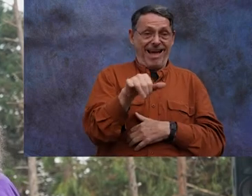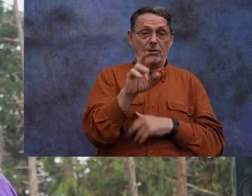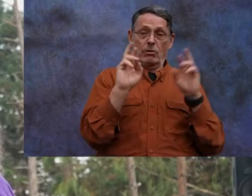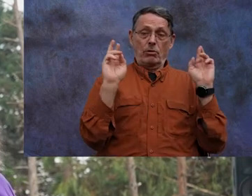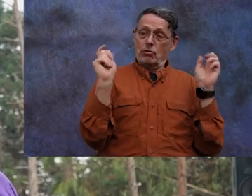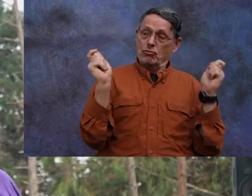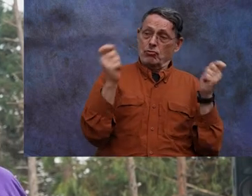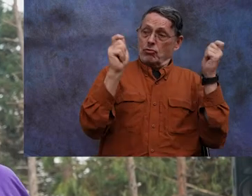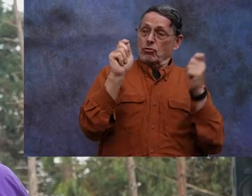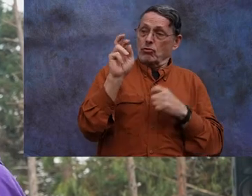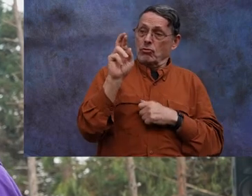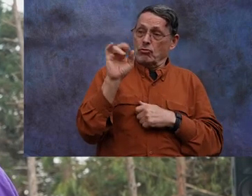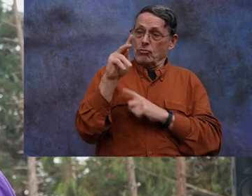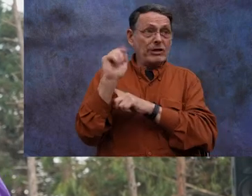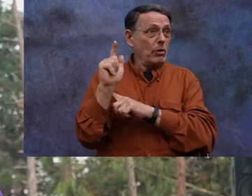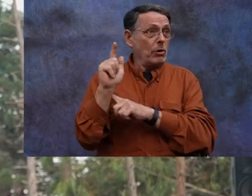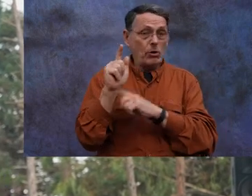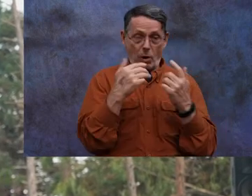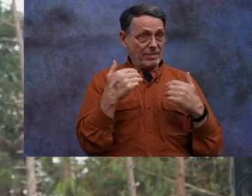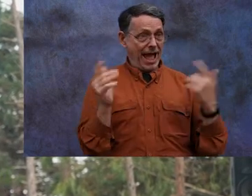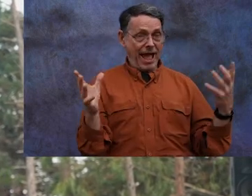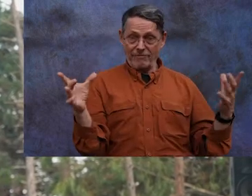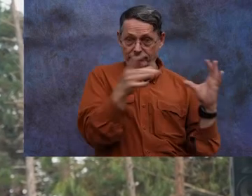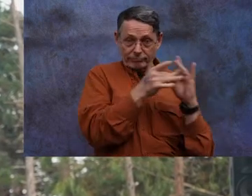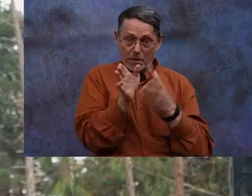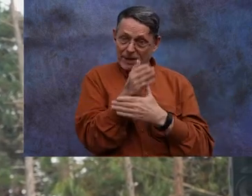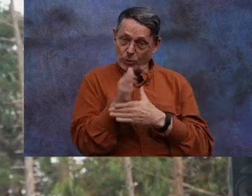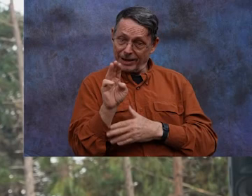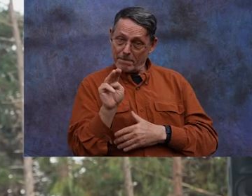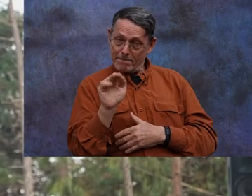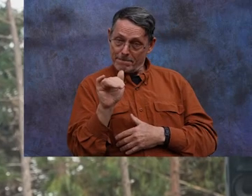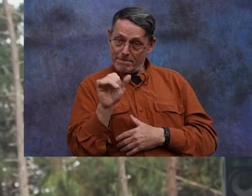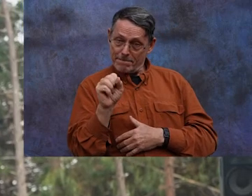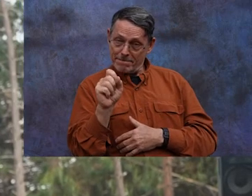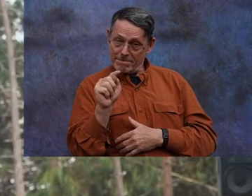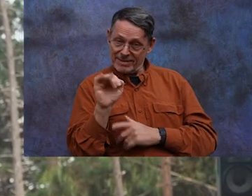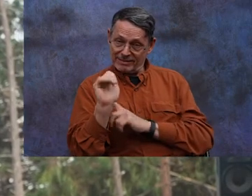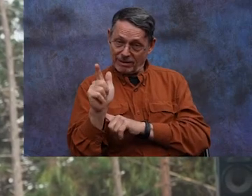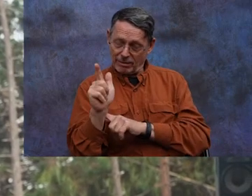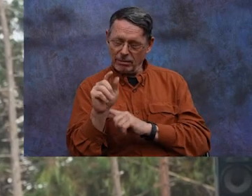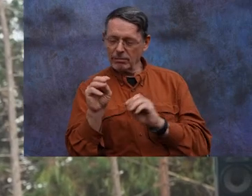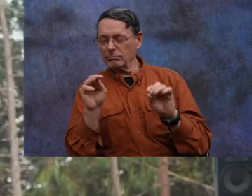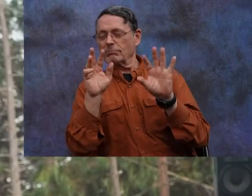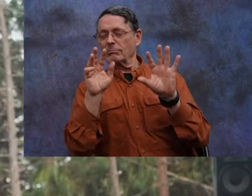the mystical and the logistical meet. Remember that. Yeah.